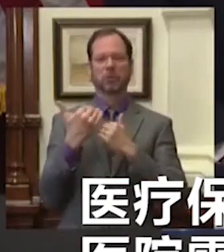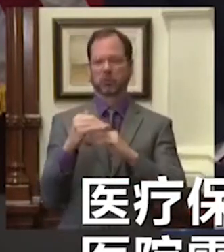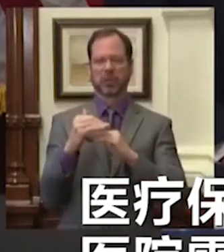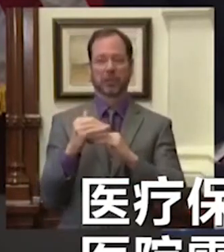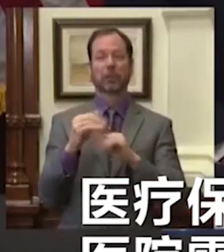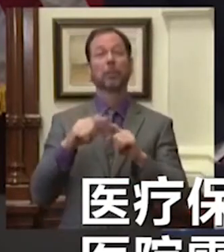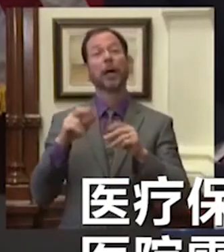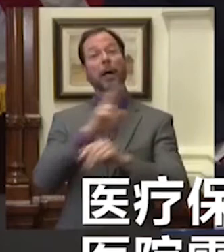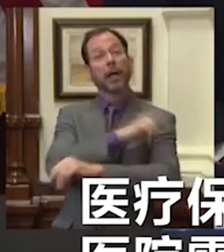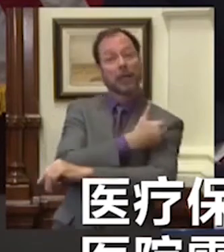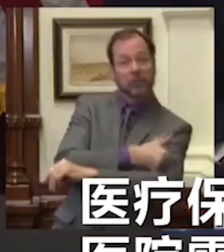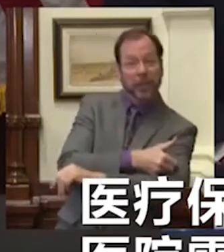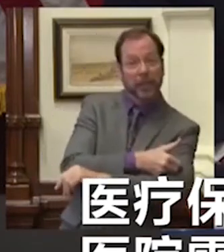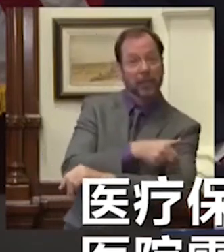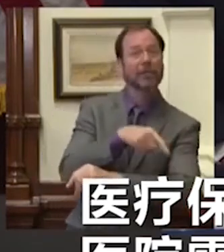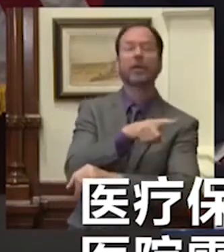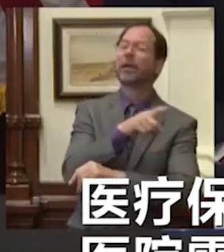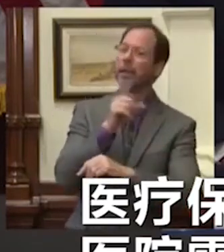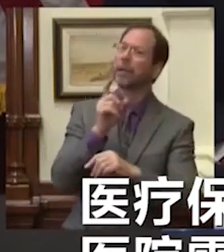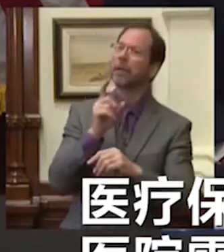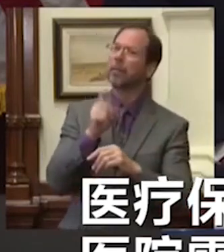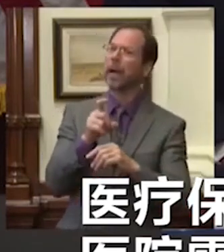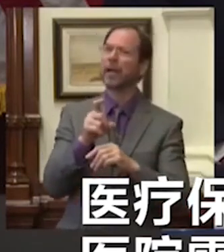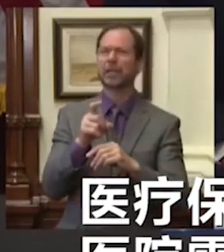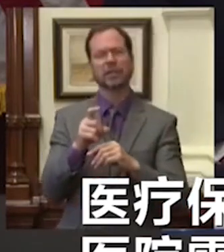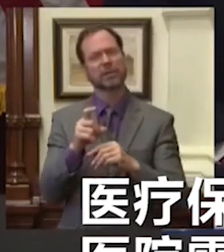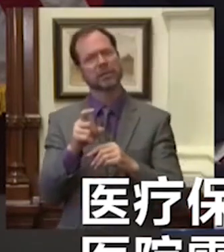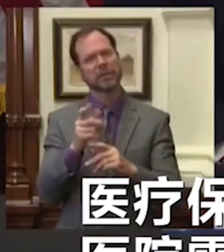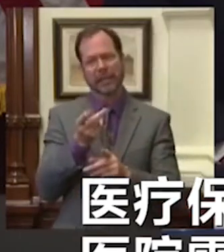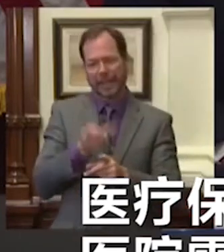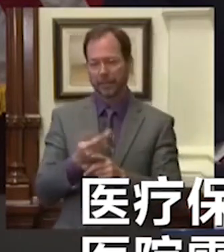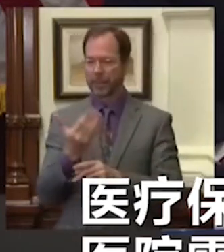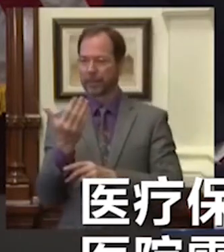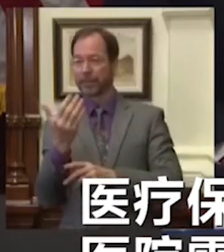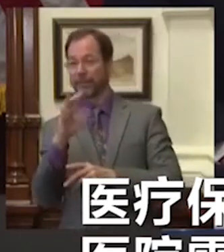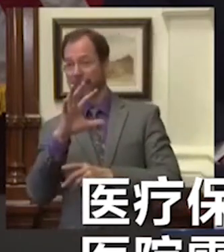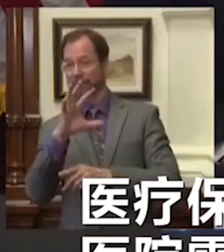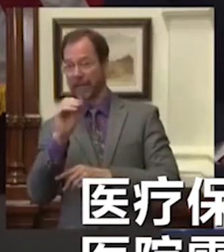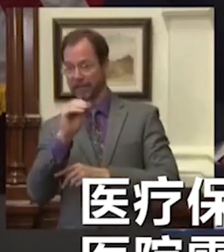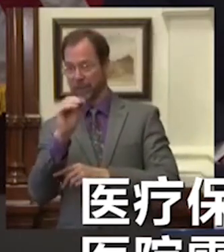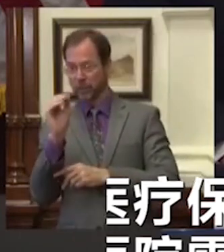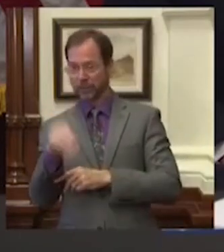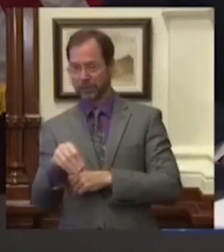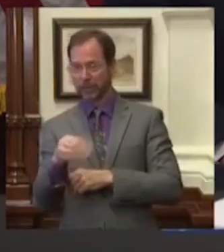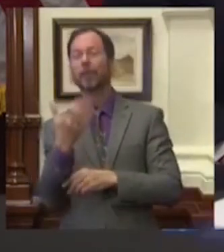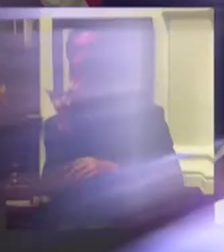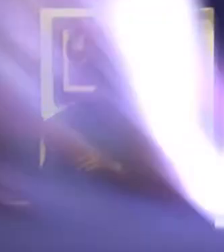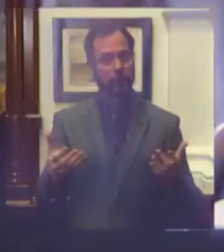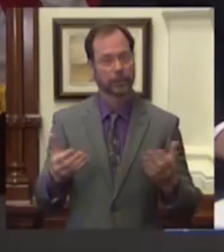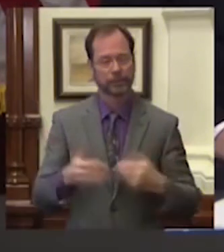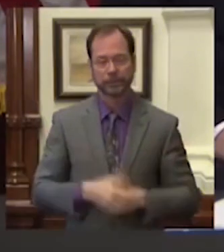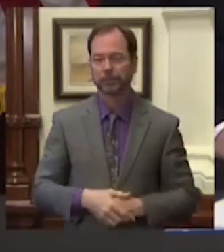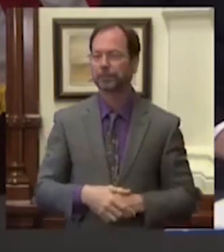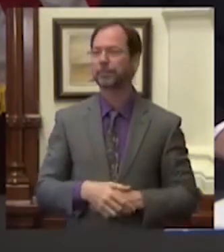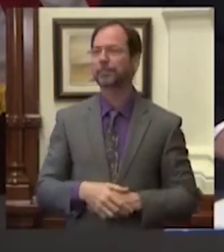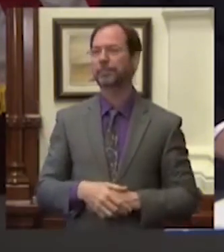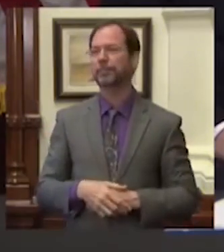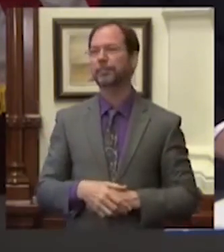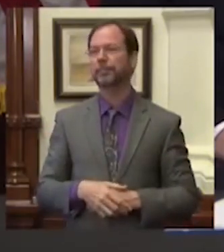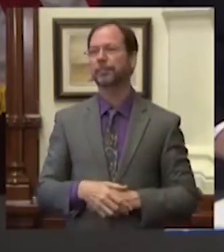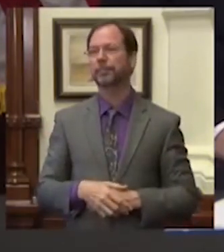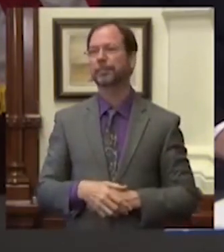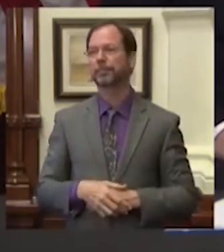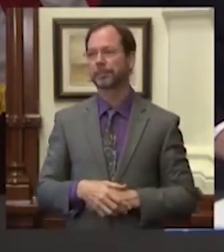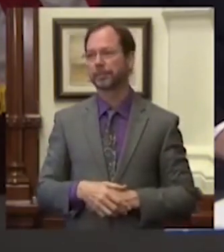licensed hospitals still must reserve 15% of capacity for COVID-19 patients. Now, there are some businesses